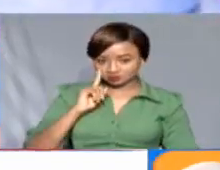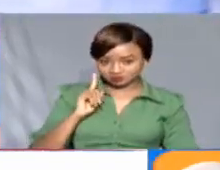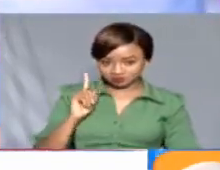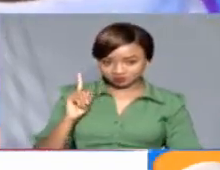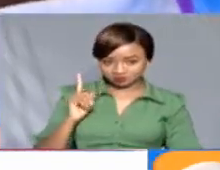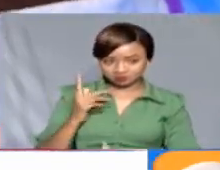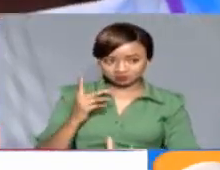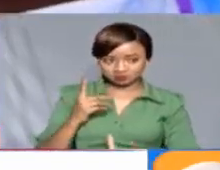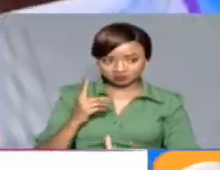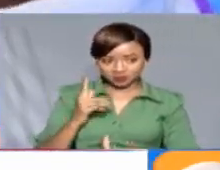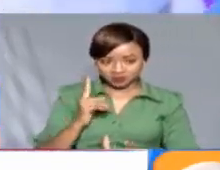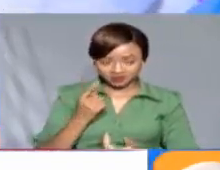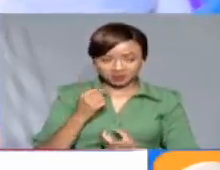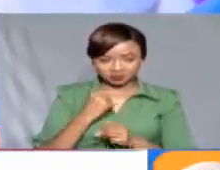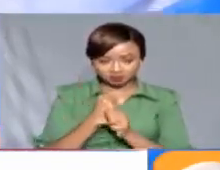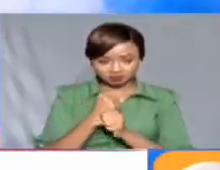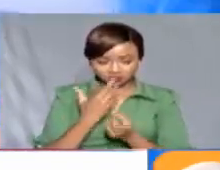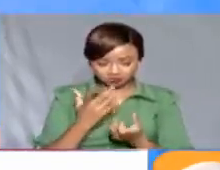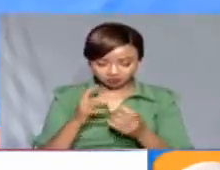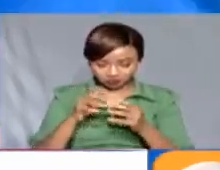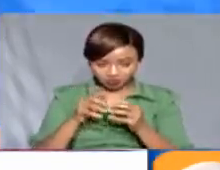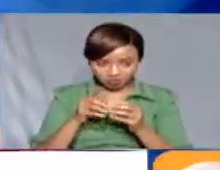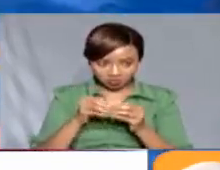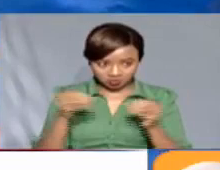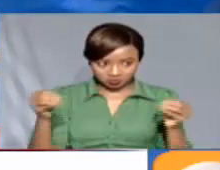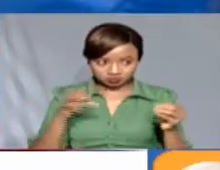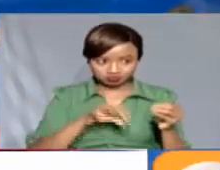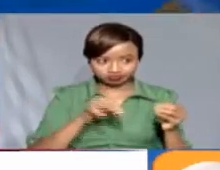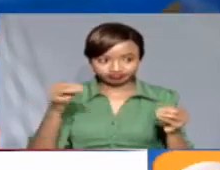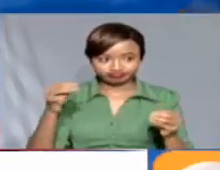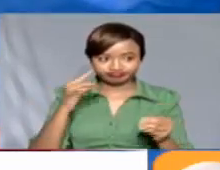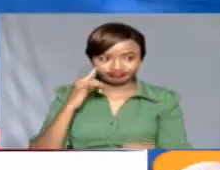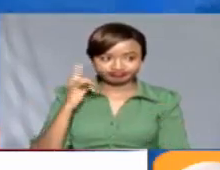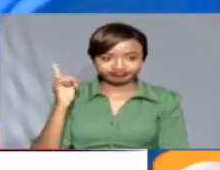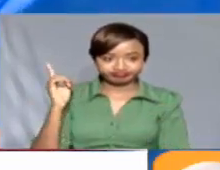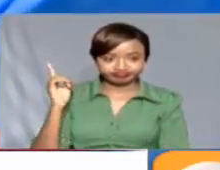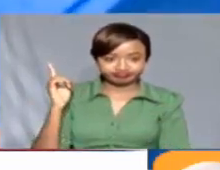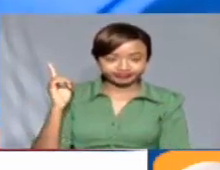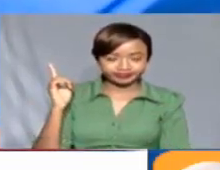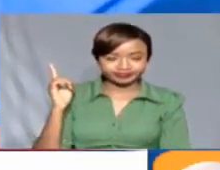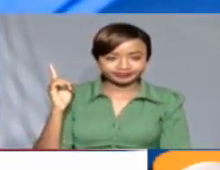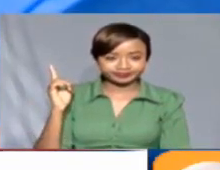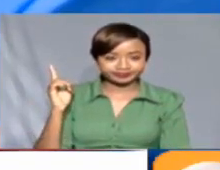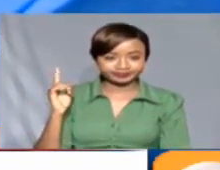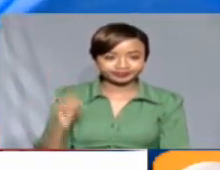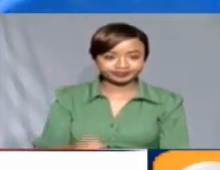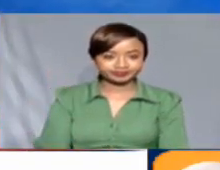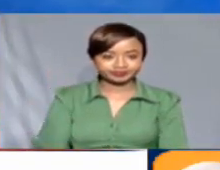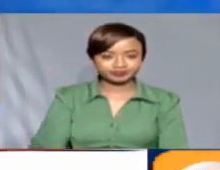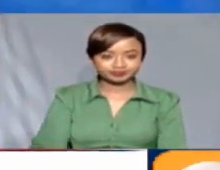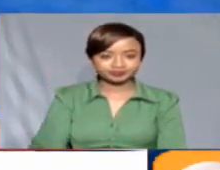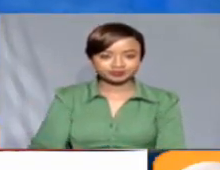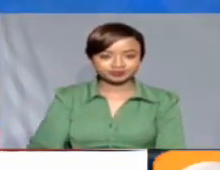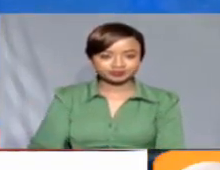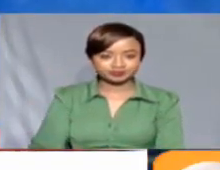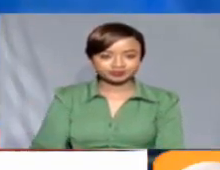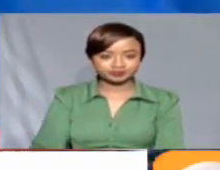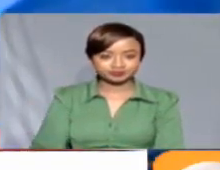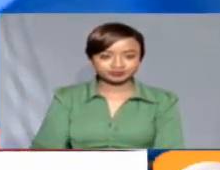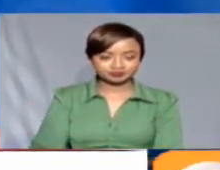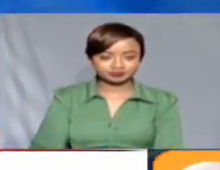the sample in the safety hood. The sample, which is the swab sample that was collected by Dr.